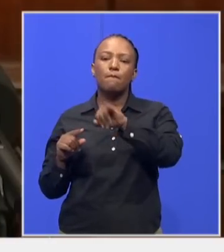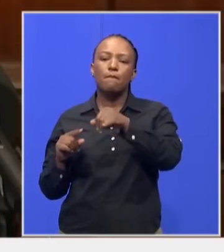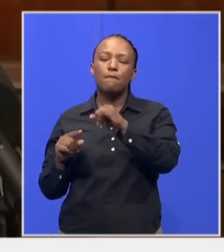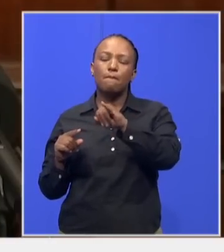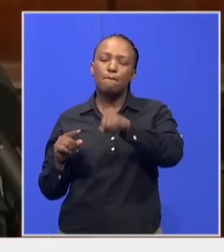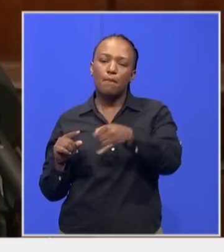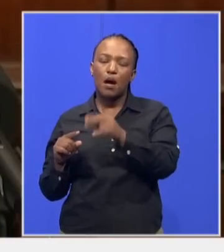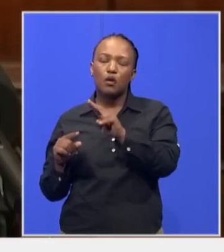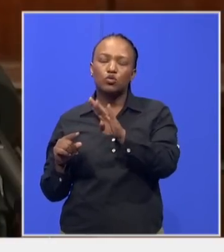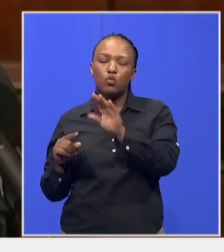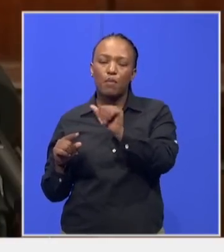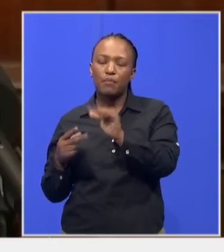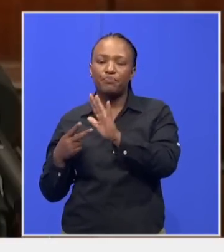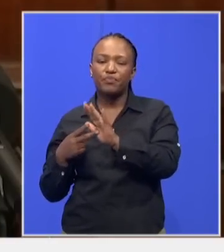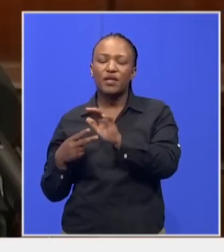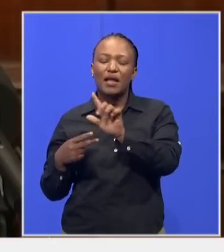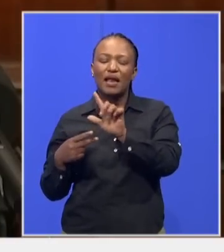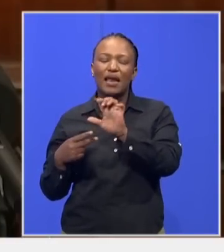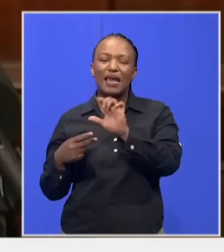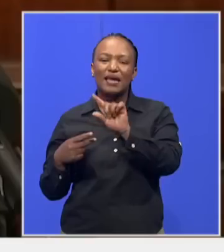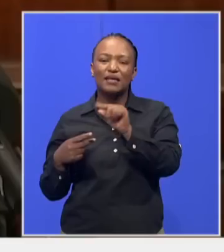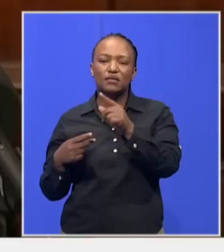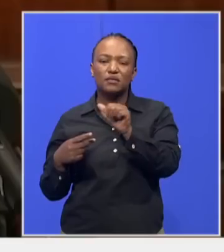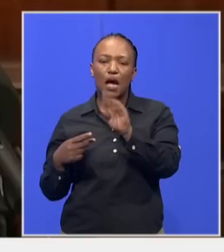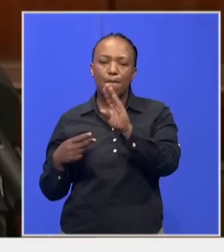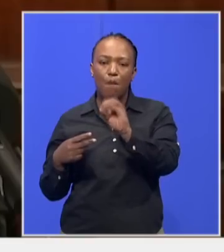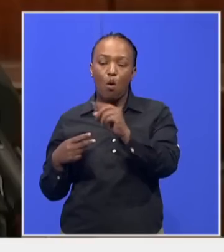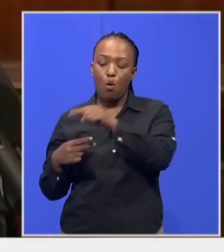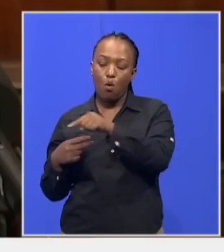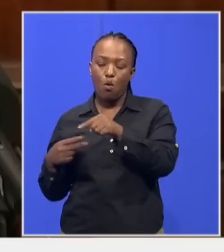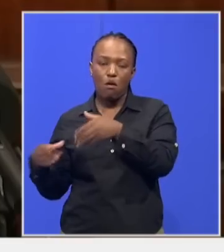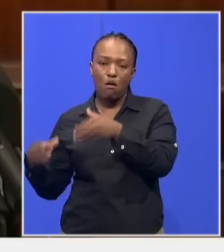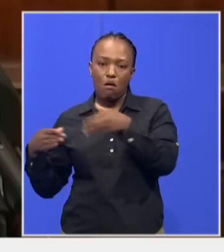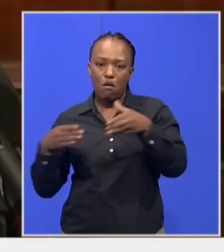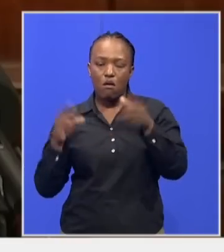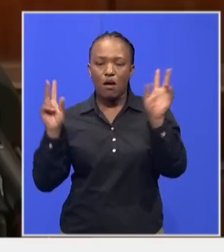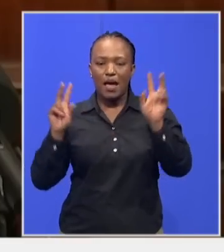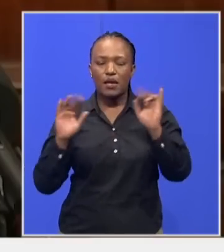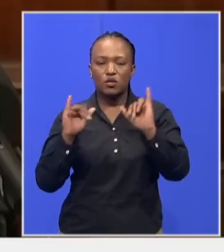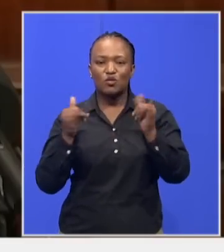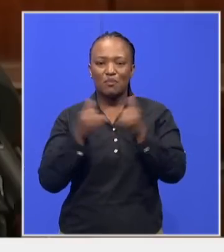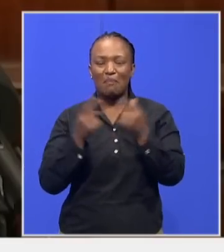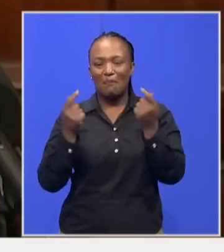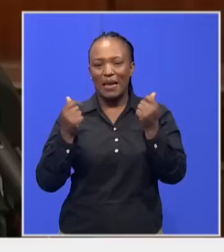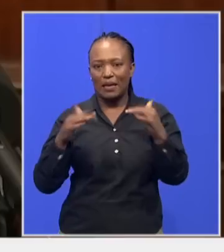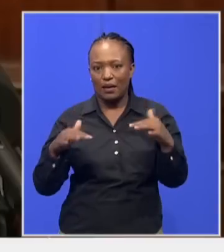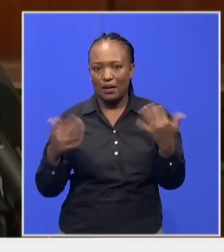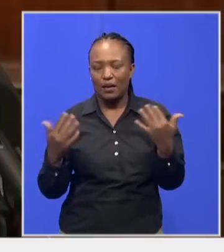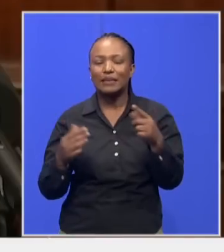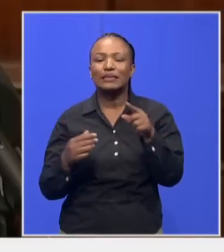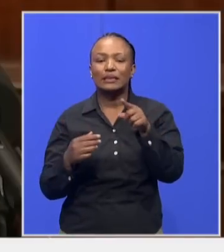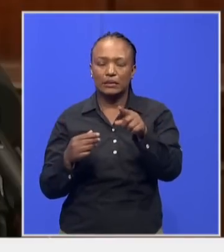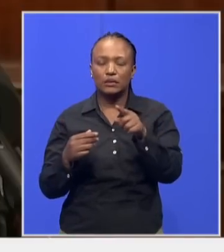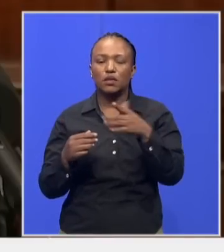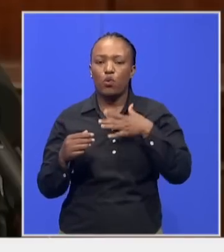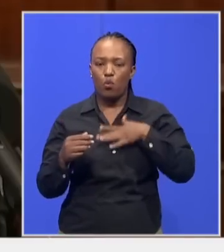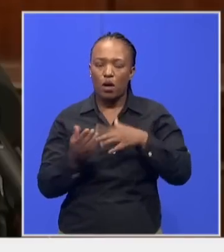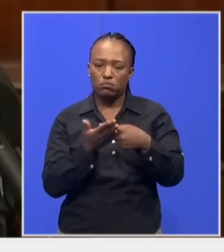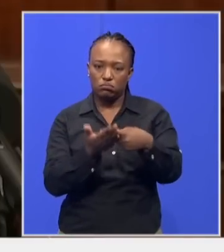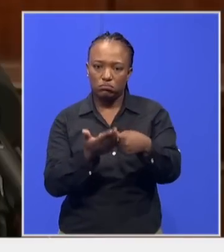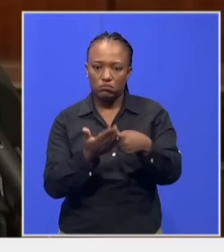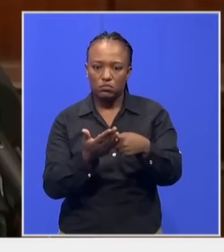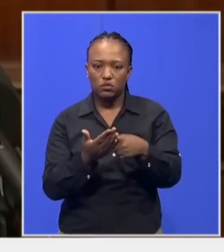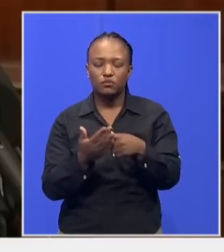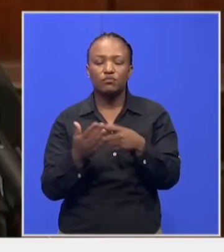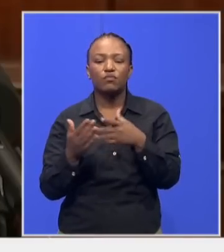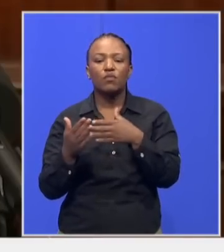declaration of state of disaster, but the constraints on the Eskom balance sheet. We are raising a different question, that the conversation should not be about the